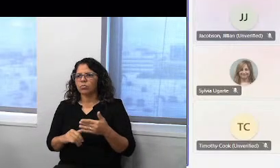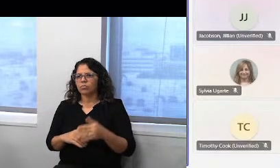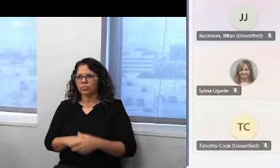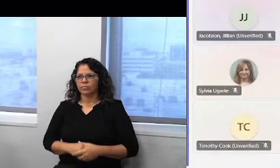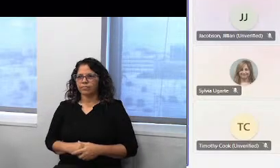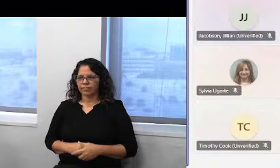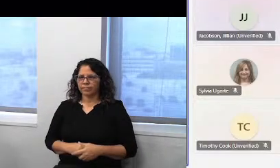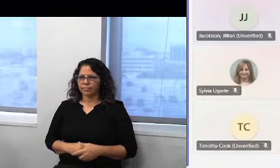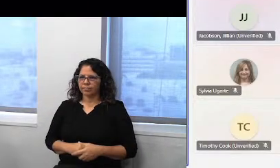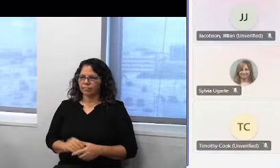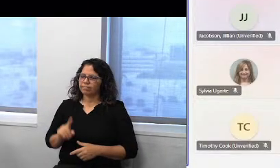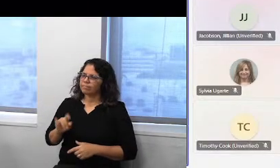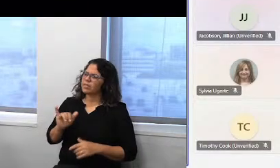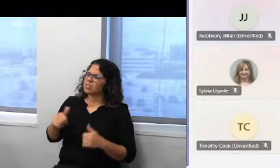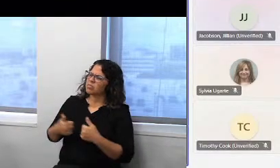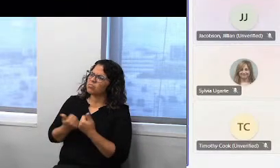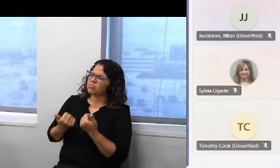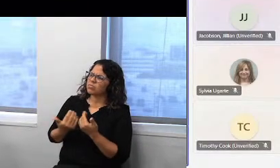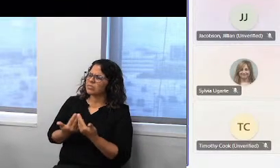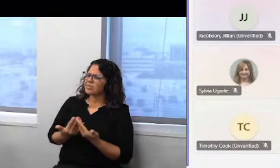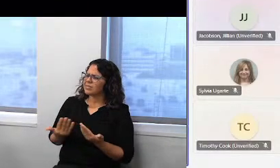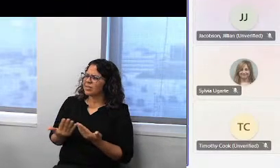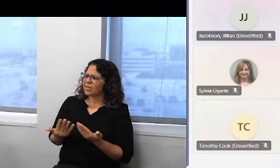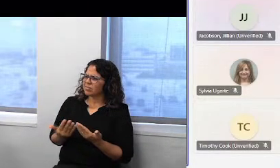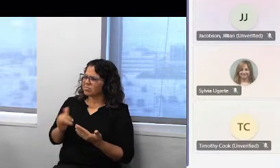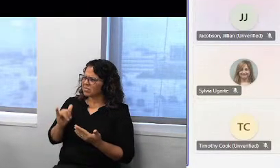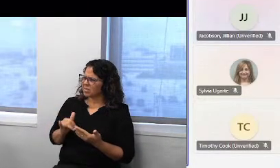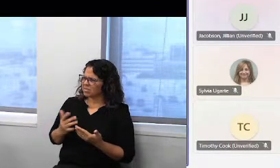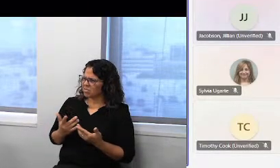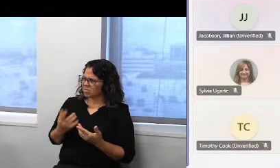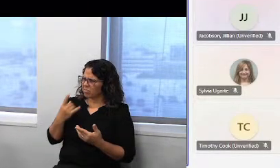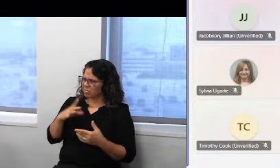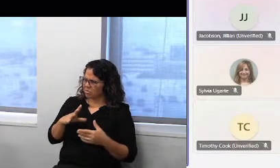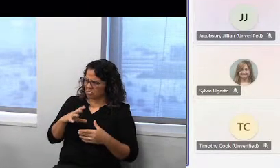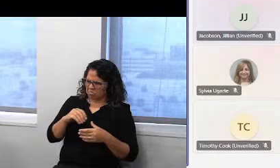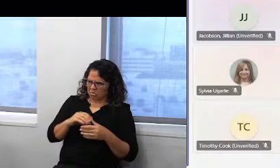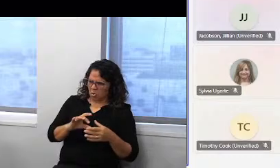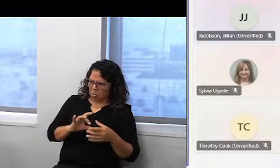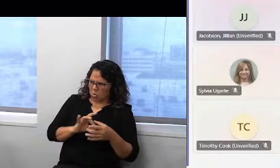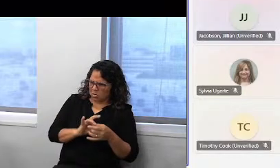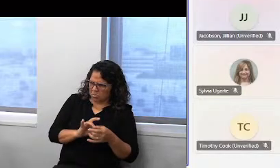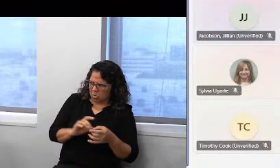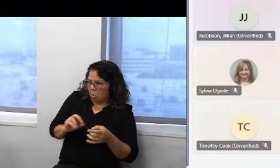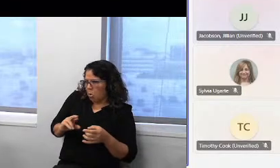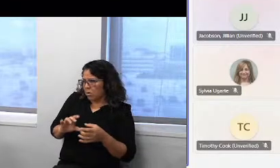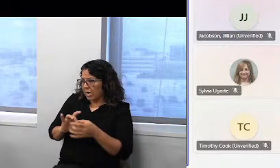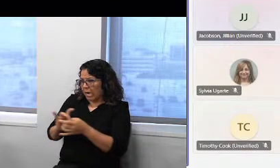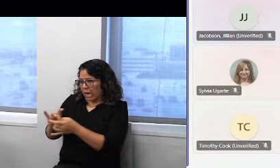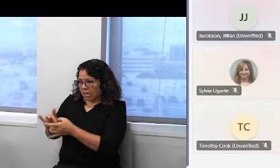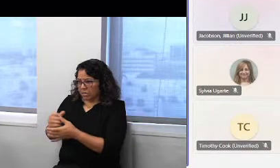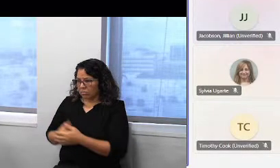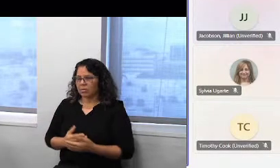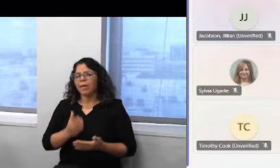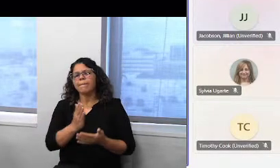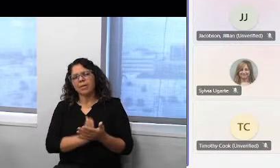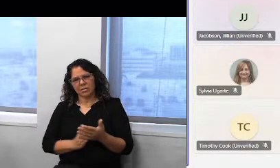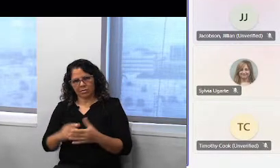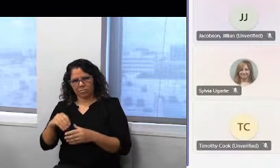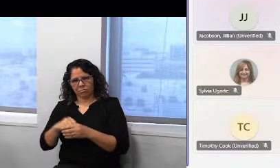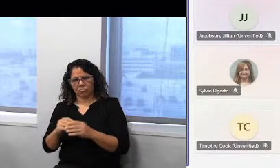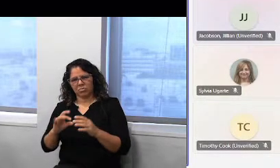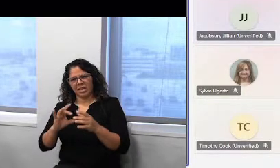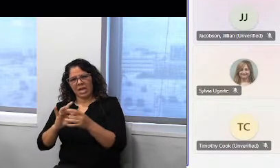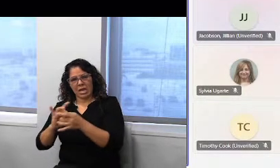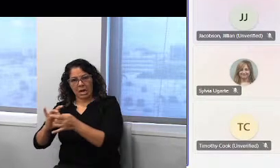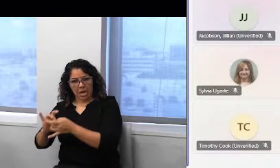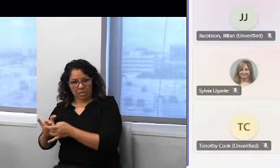on the interconnection side or on the network side? I think some of them is on the network side, mostly on network operate. So we're looking for